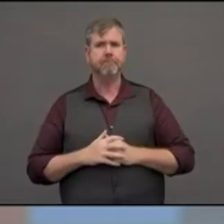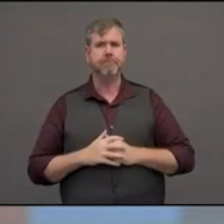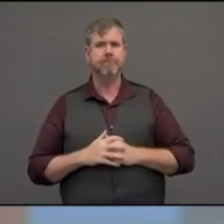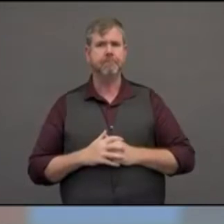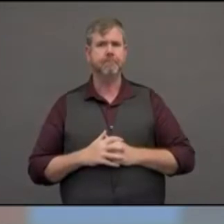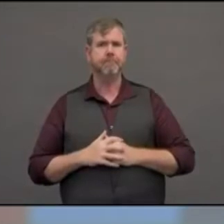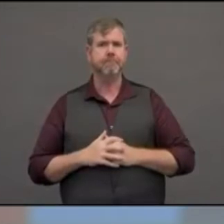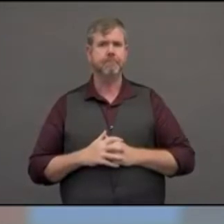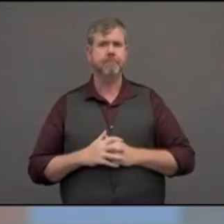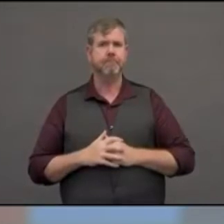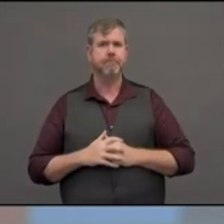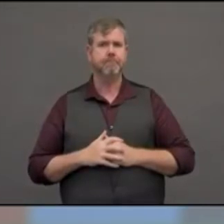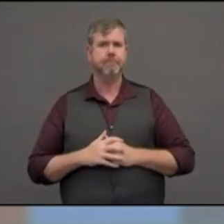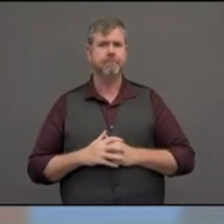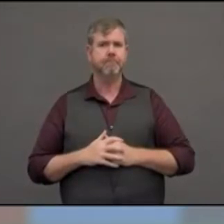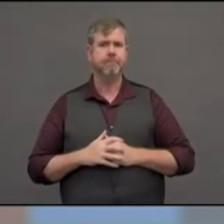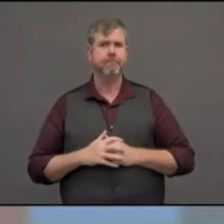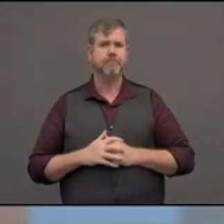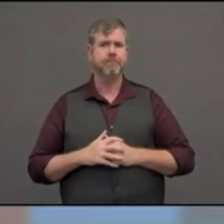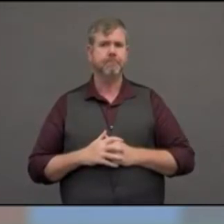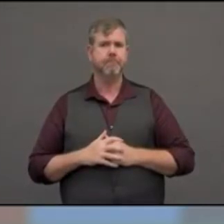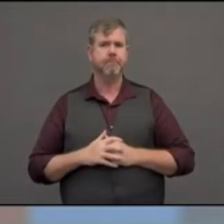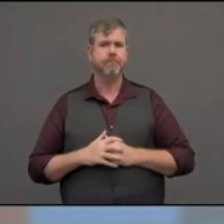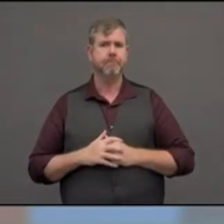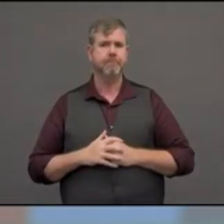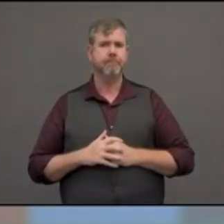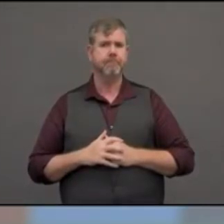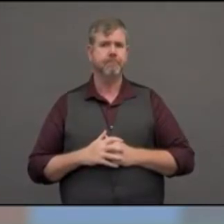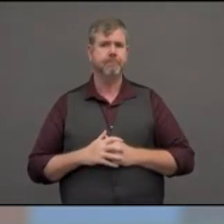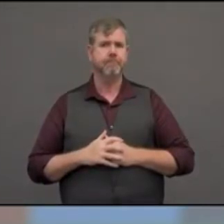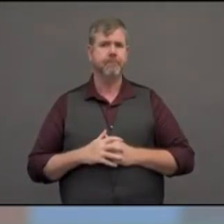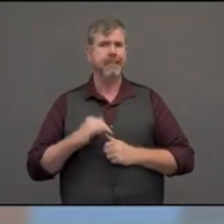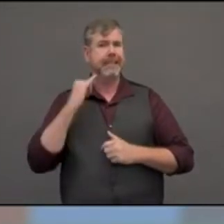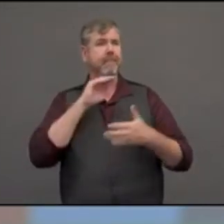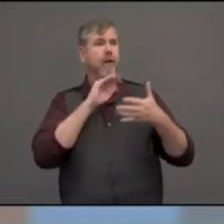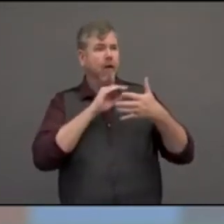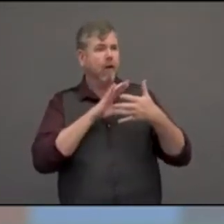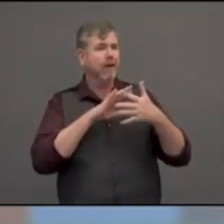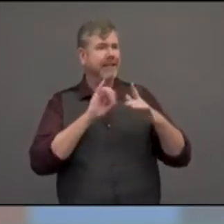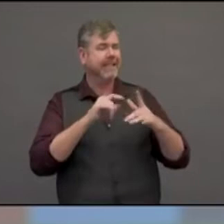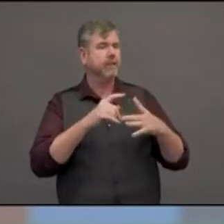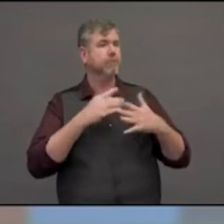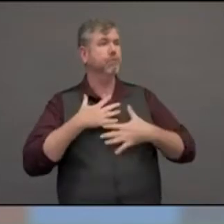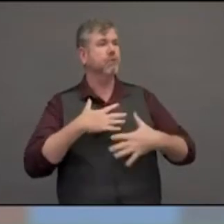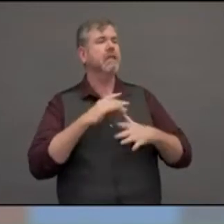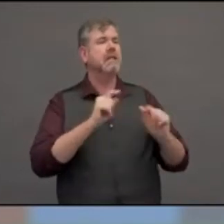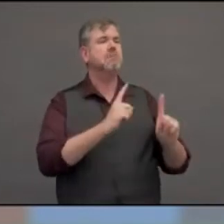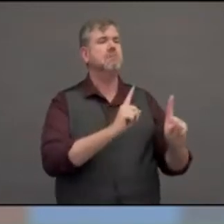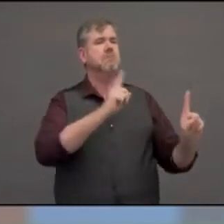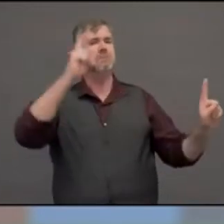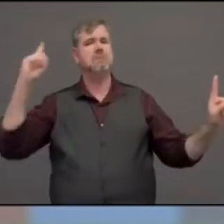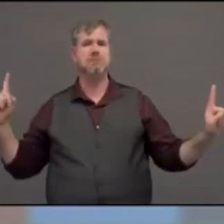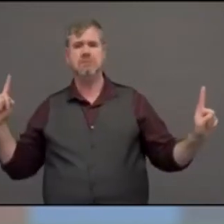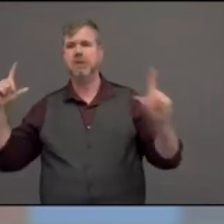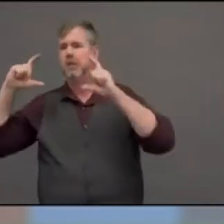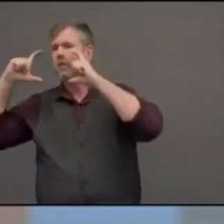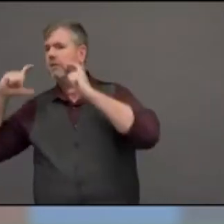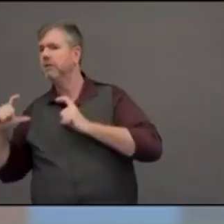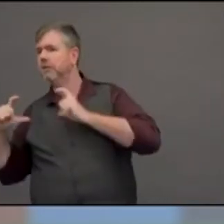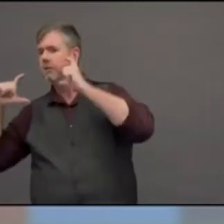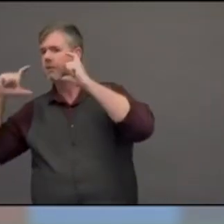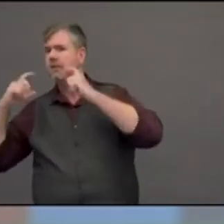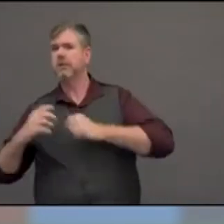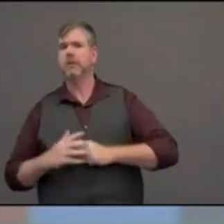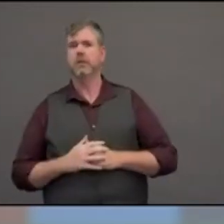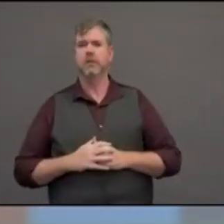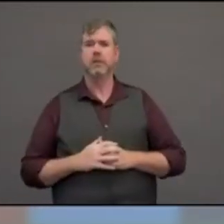I myself have anxiety, and this pandemic has only increased that anxiety. So sometimes I do have to take a moment, take it off, take